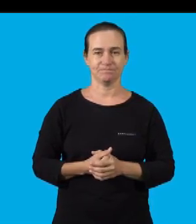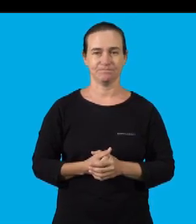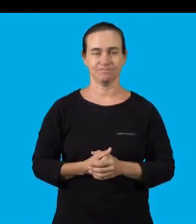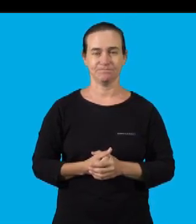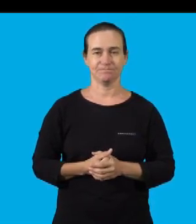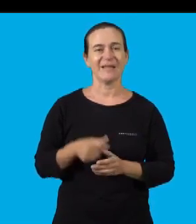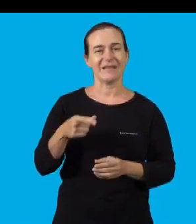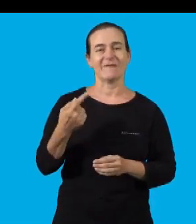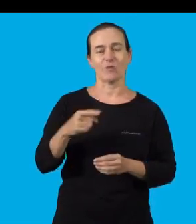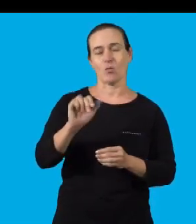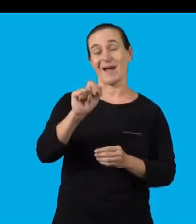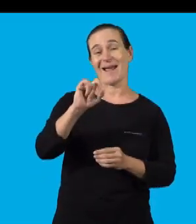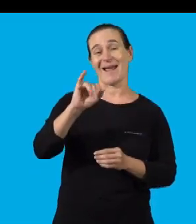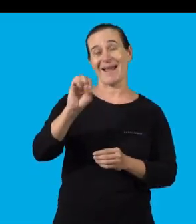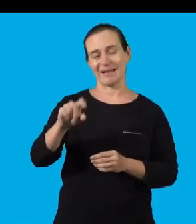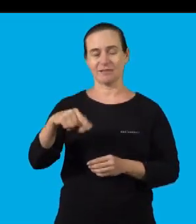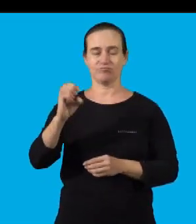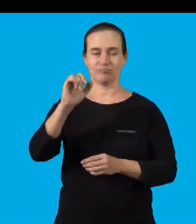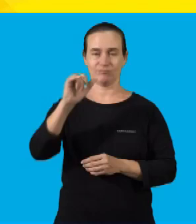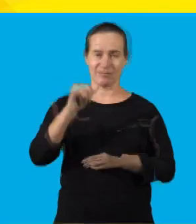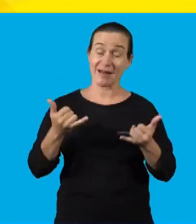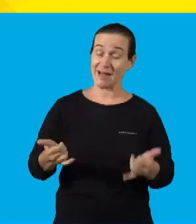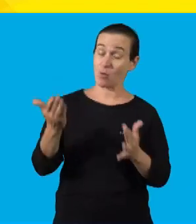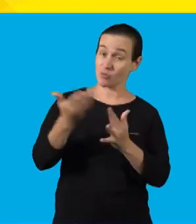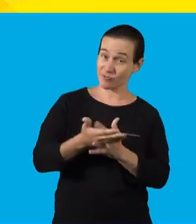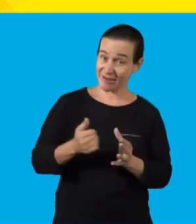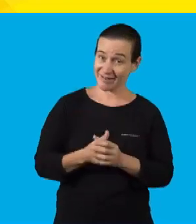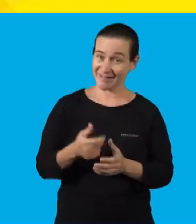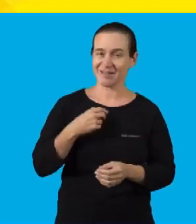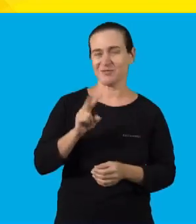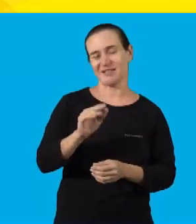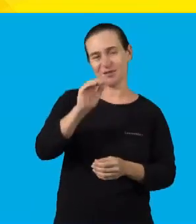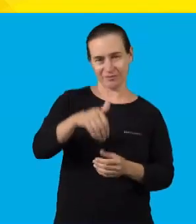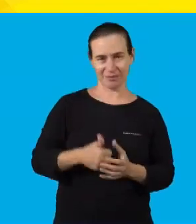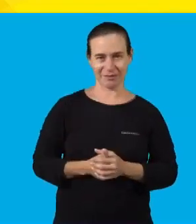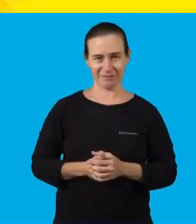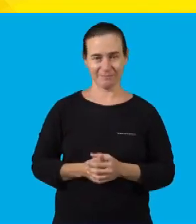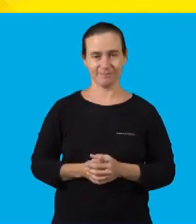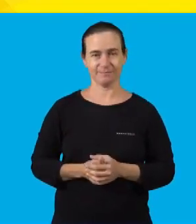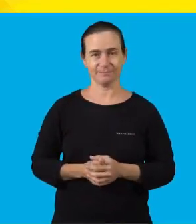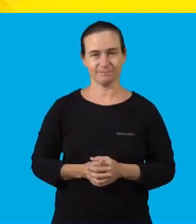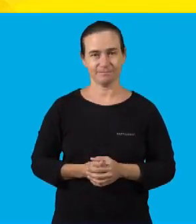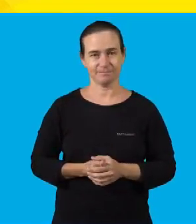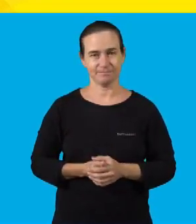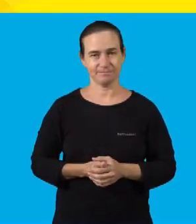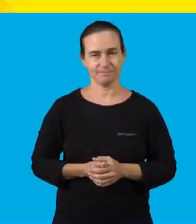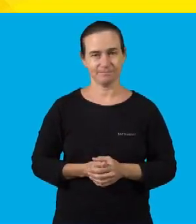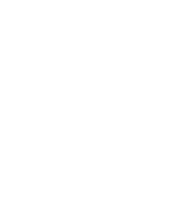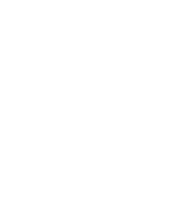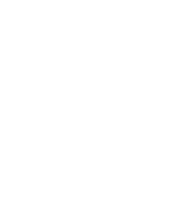the equation of the axis of symmetry. Let's go to an ad break quickly, and then we'll see you just